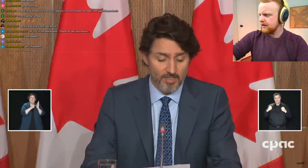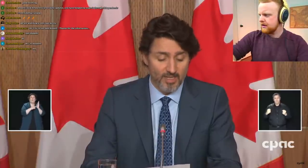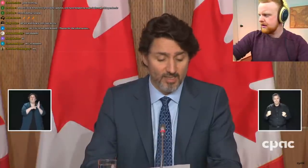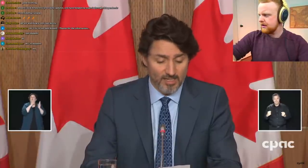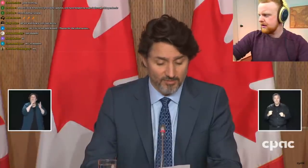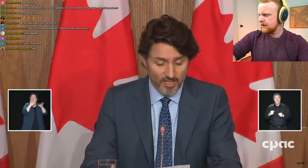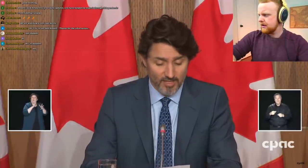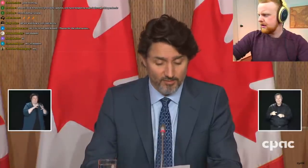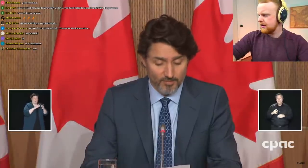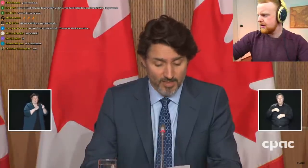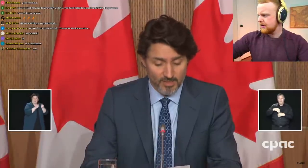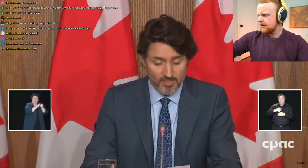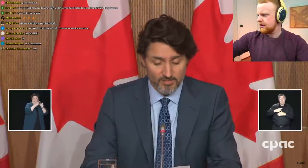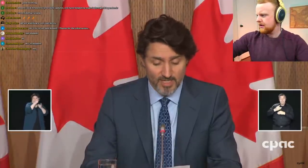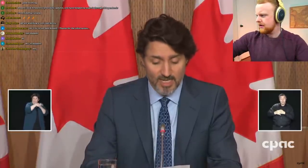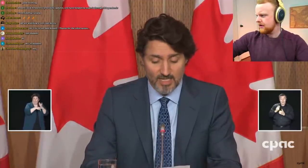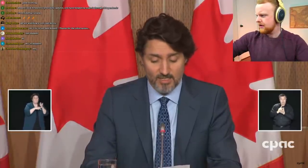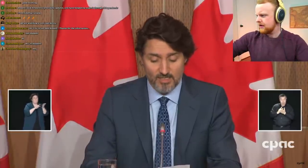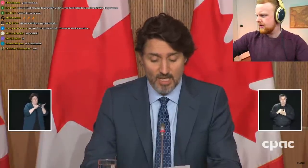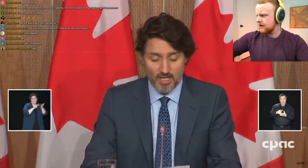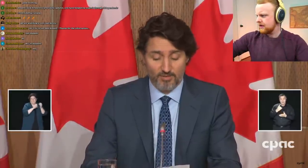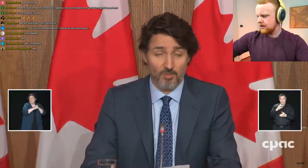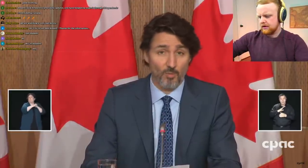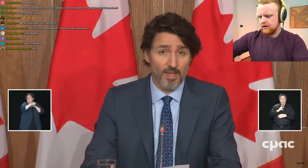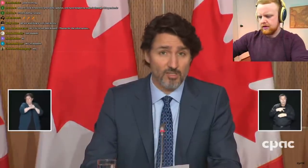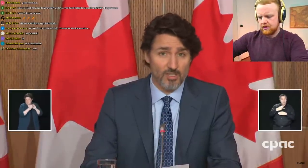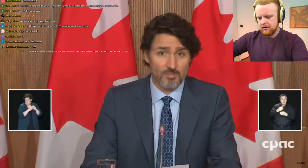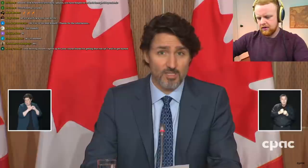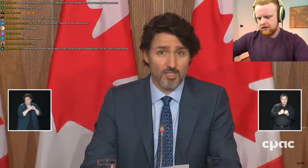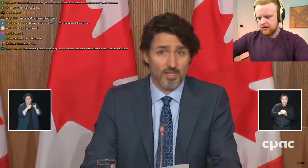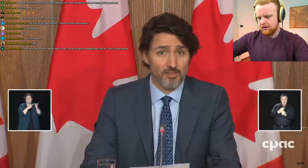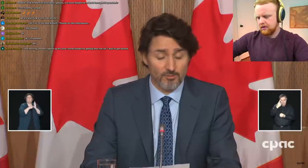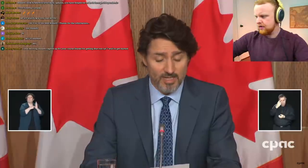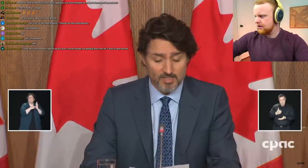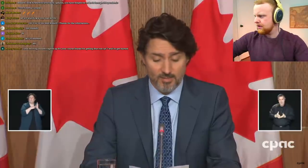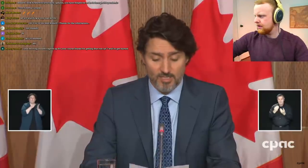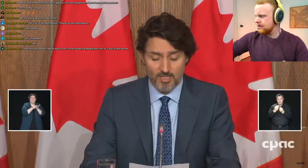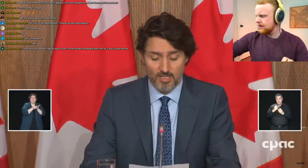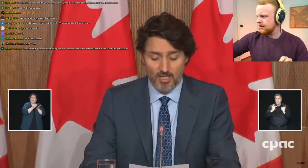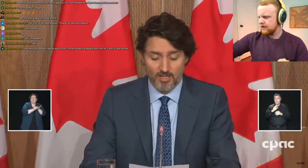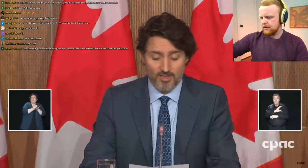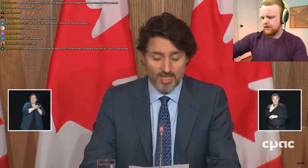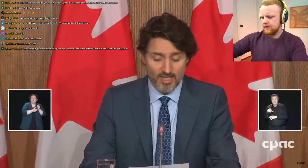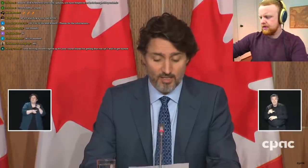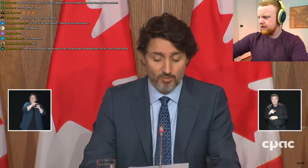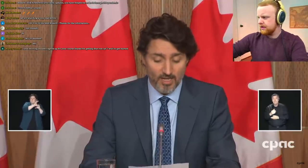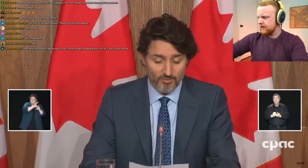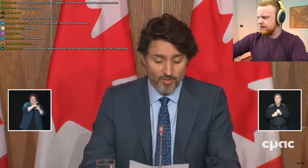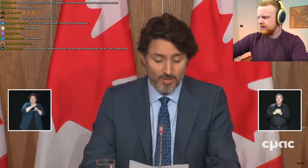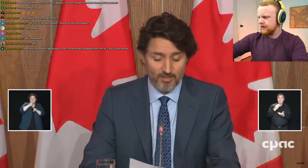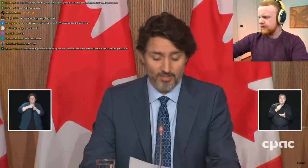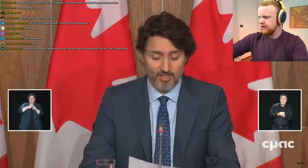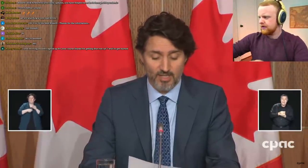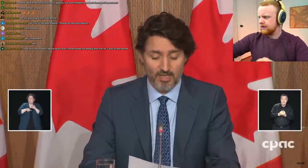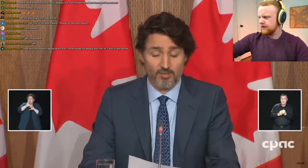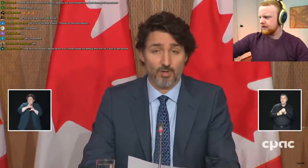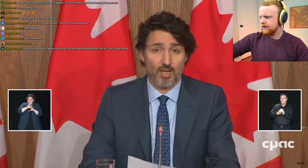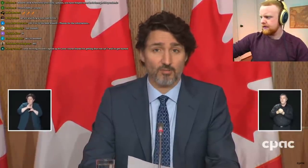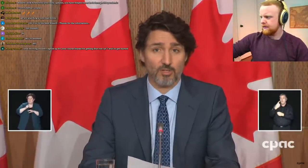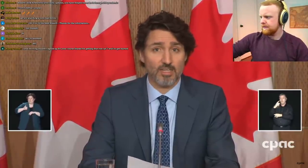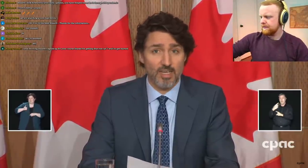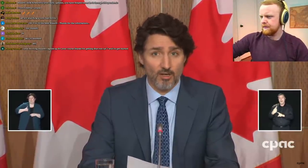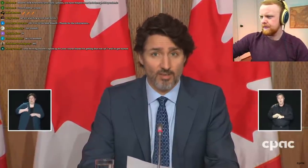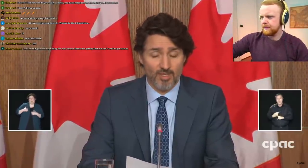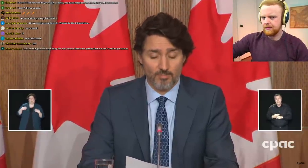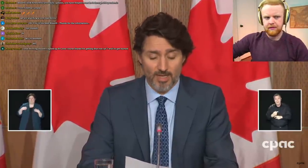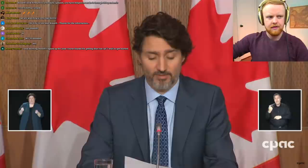that have been a lifeline for millions of Canadians, from the wage subsidy and the rent subsidy to the Canada Recovery Benefit and the